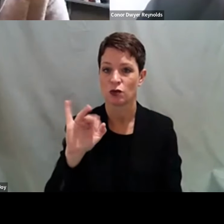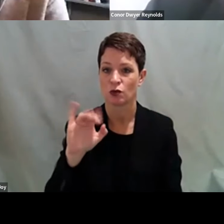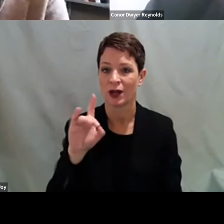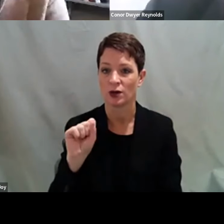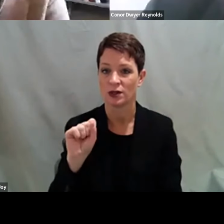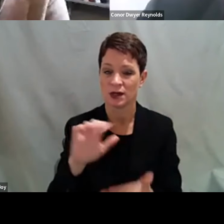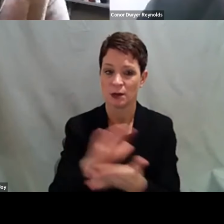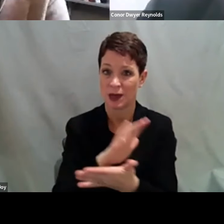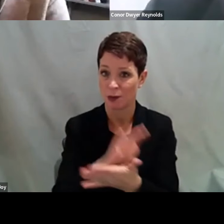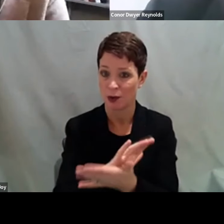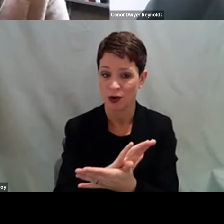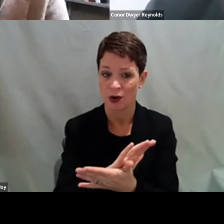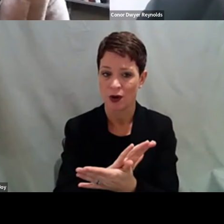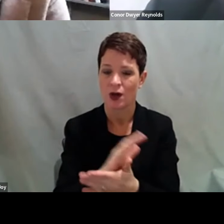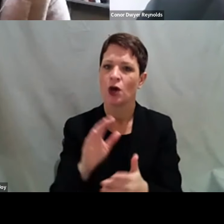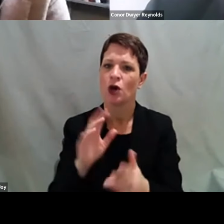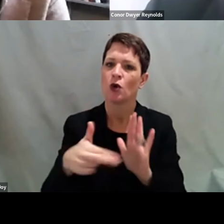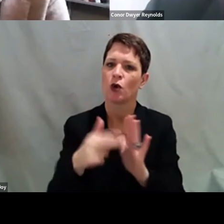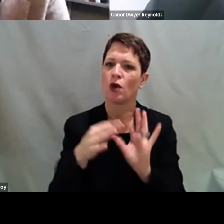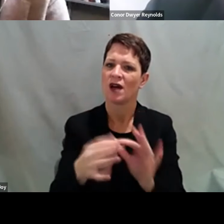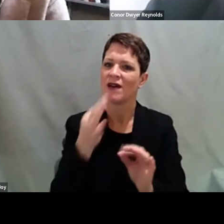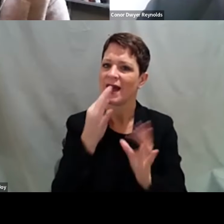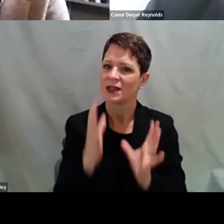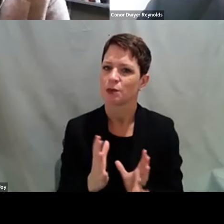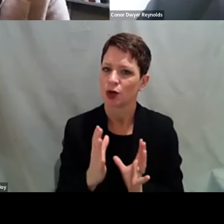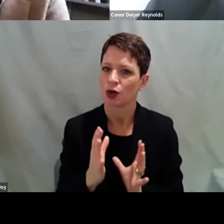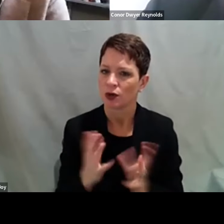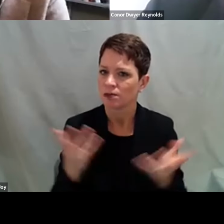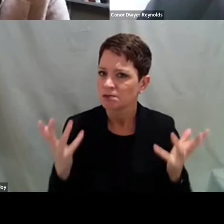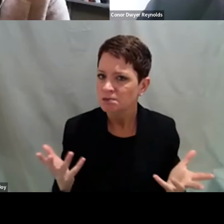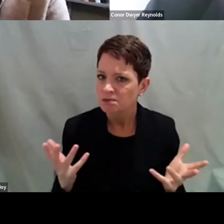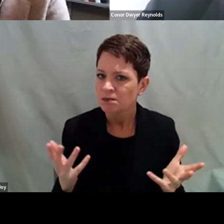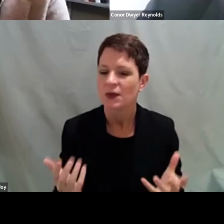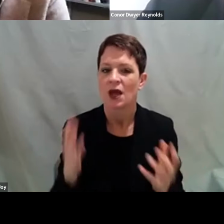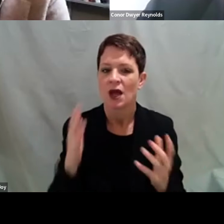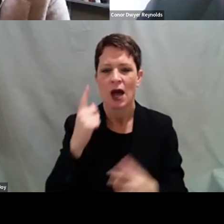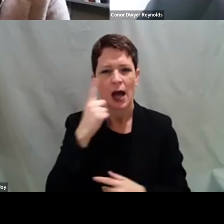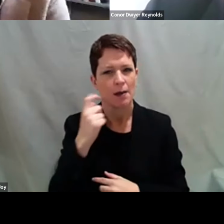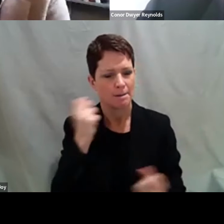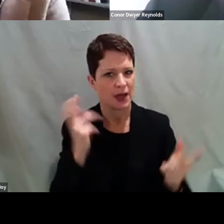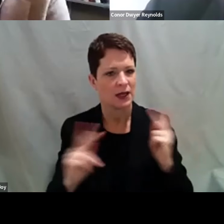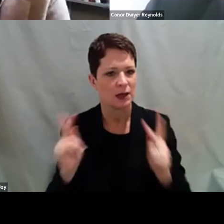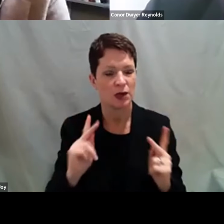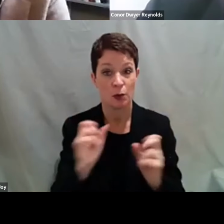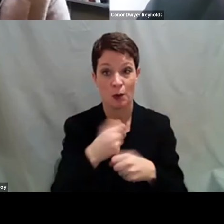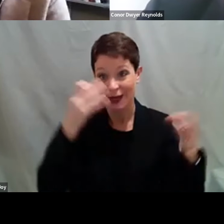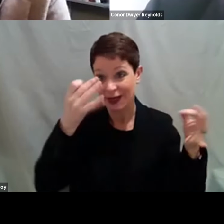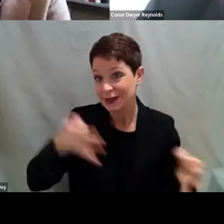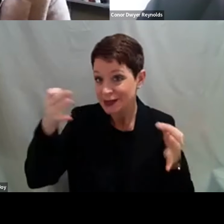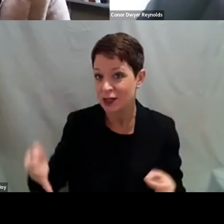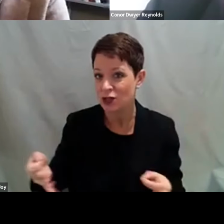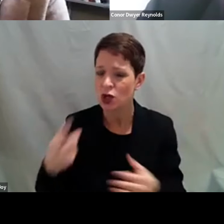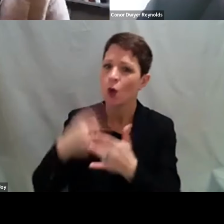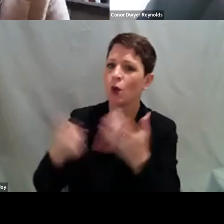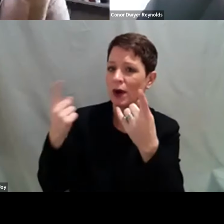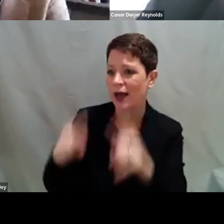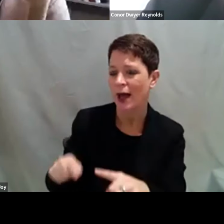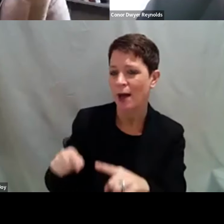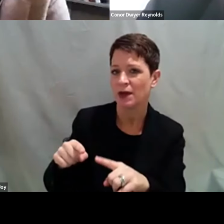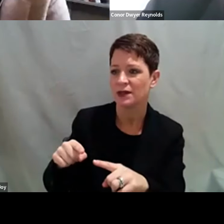is about the role of experts. So I suspect that many of the people making the decisions about what happens